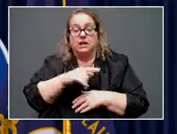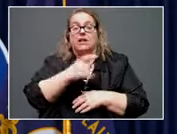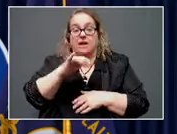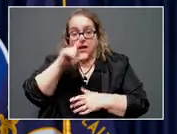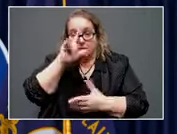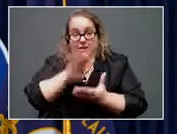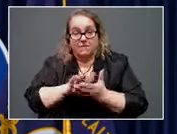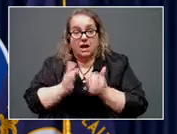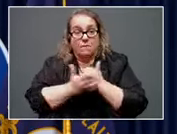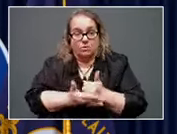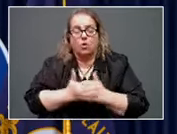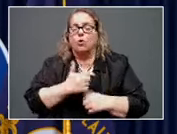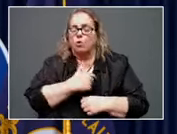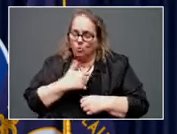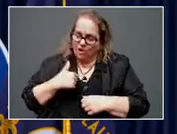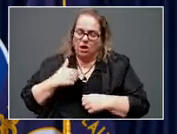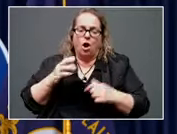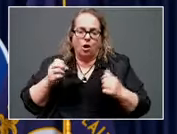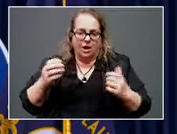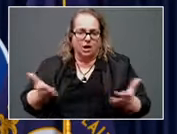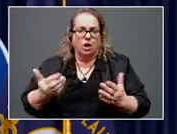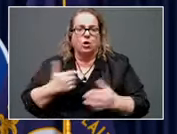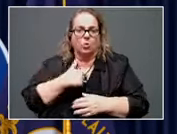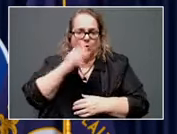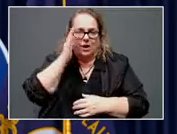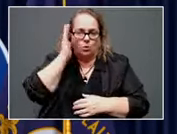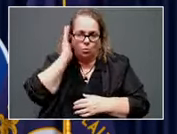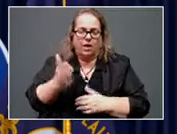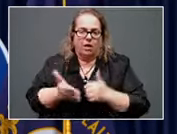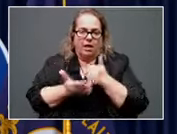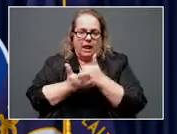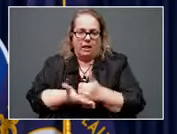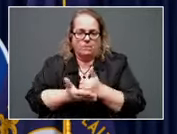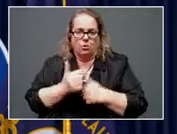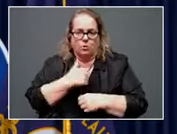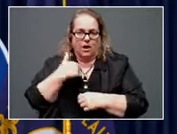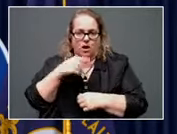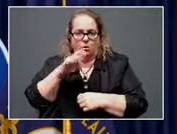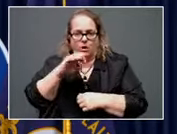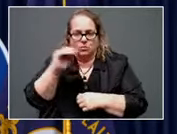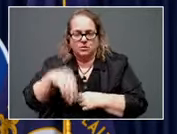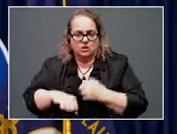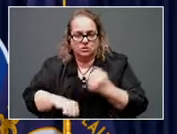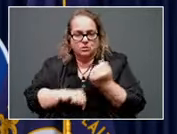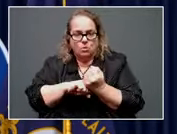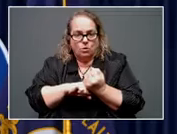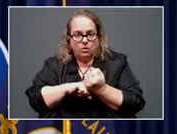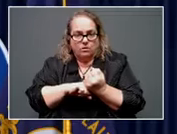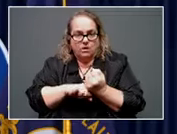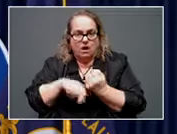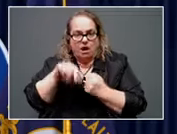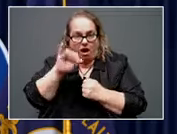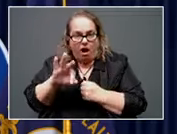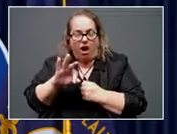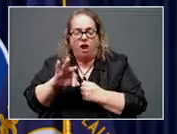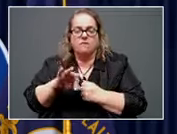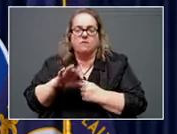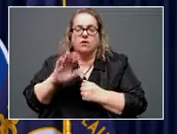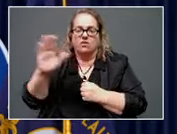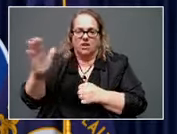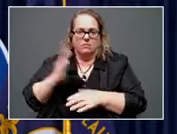we are absolutely there. We are 100% supportive of the sanctions. We want to be